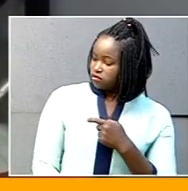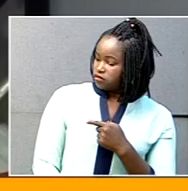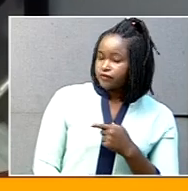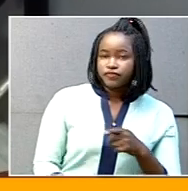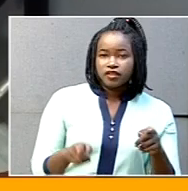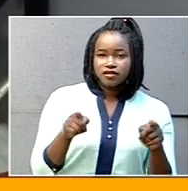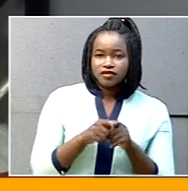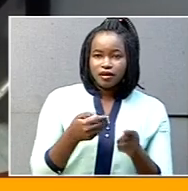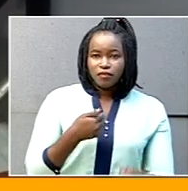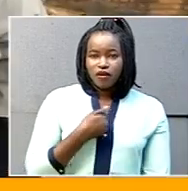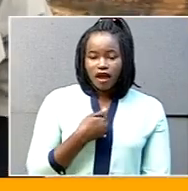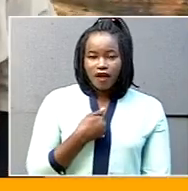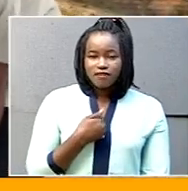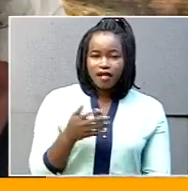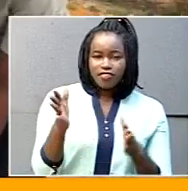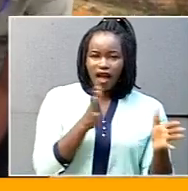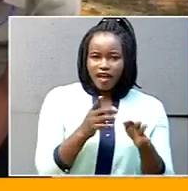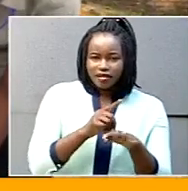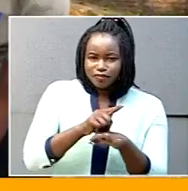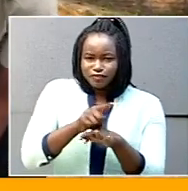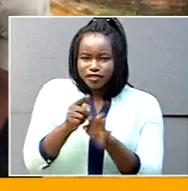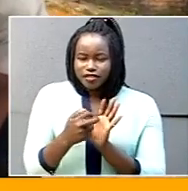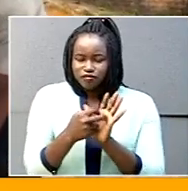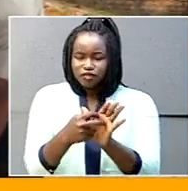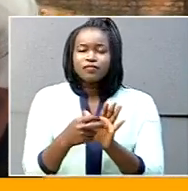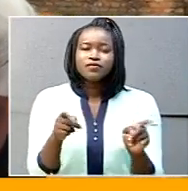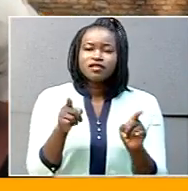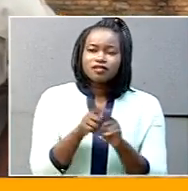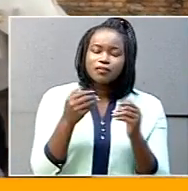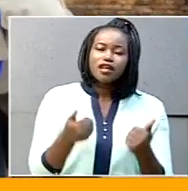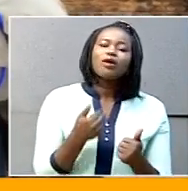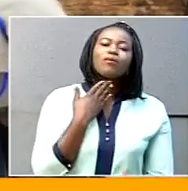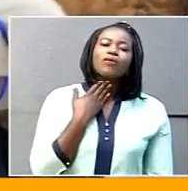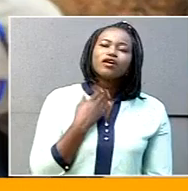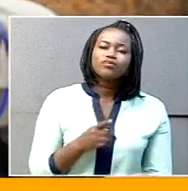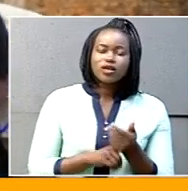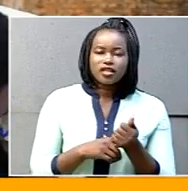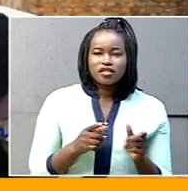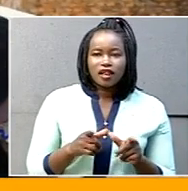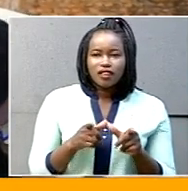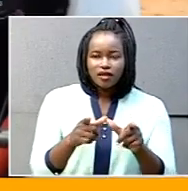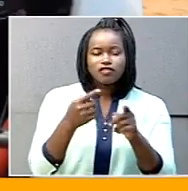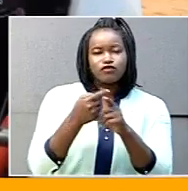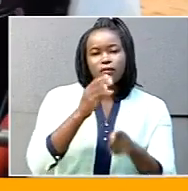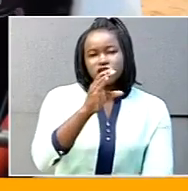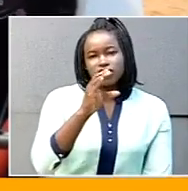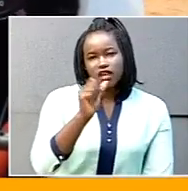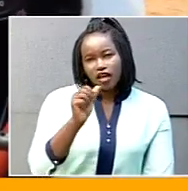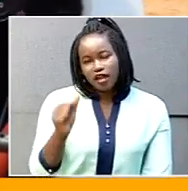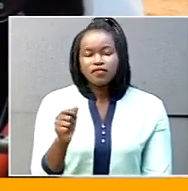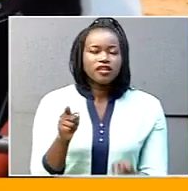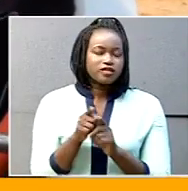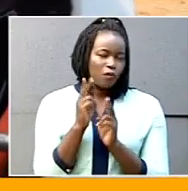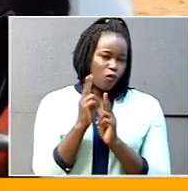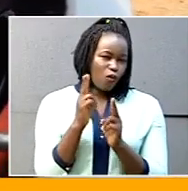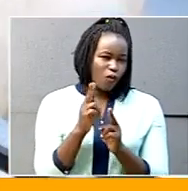the airspeed indicator. Currently, they are working on securing a license from the Civil Aviation Authority and are optimistic